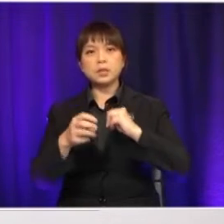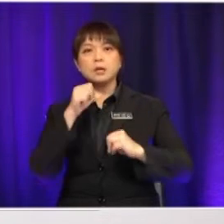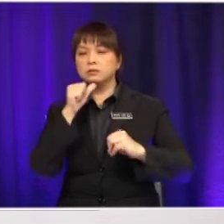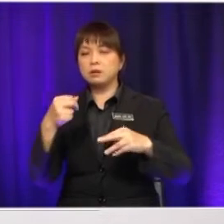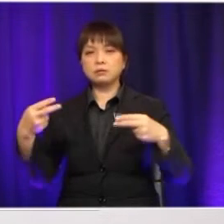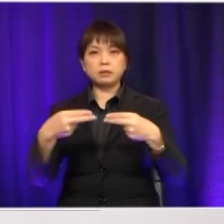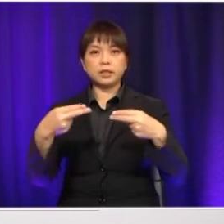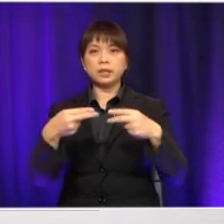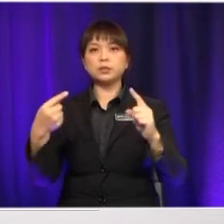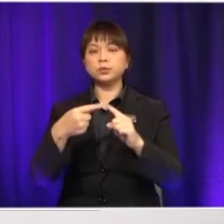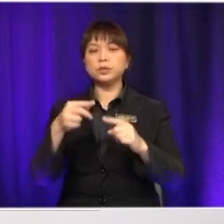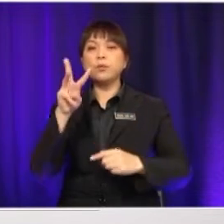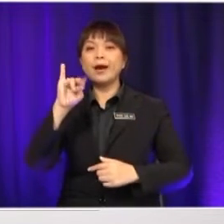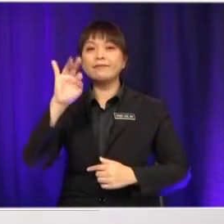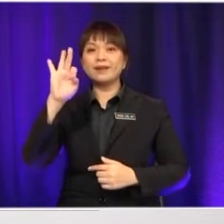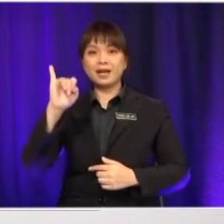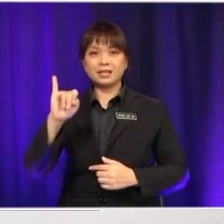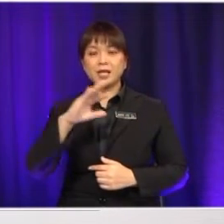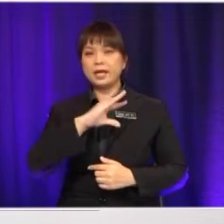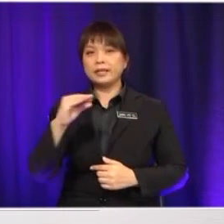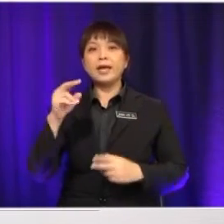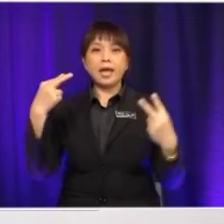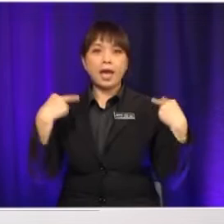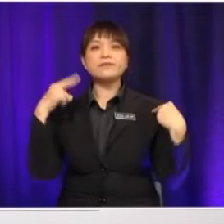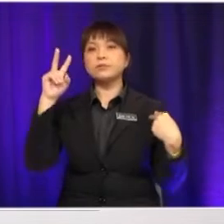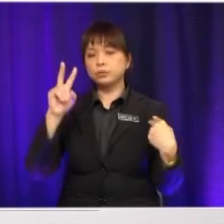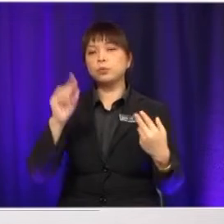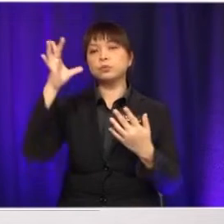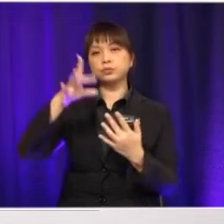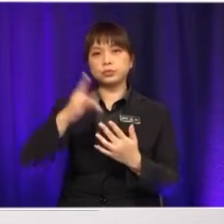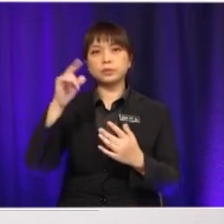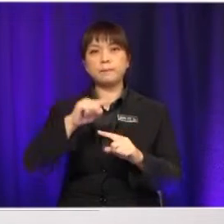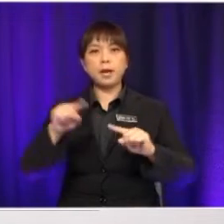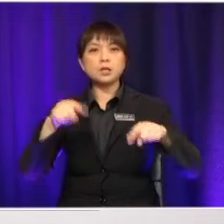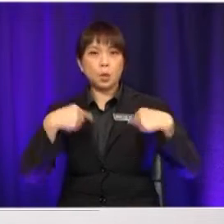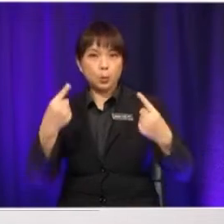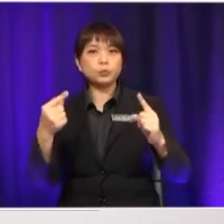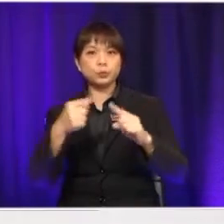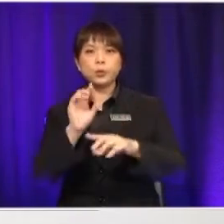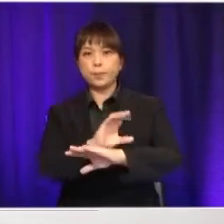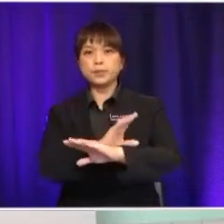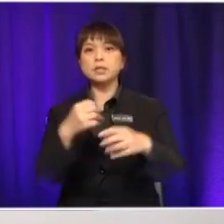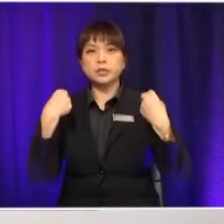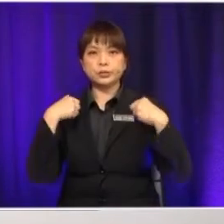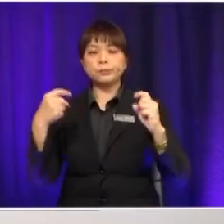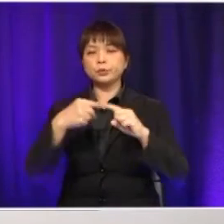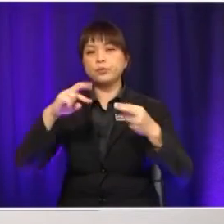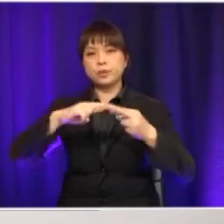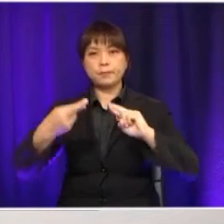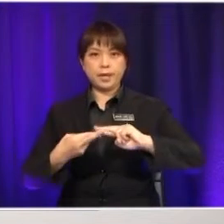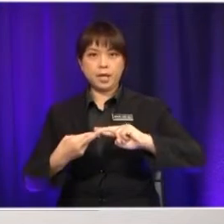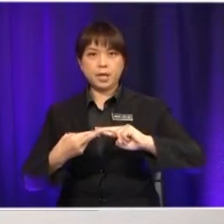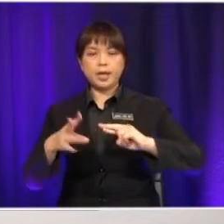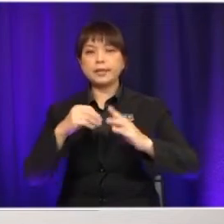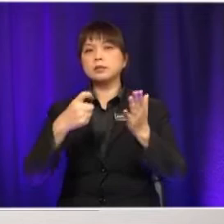no sound, and so on. And I have no choice but to go to the computer shop to repair my laptop, which also cost me a